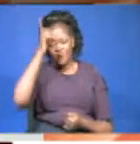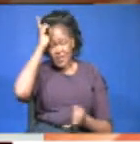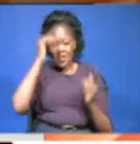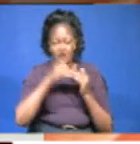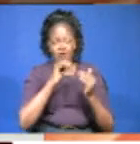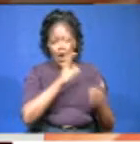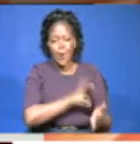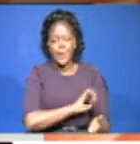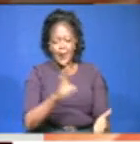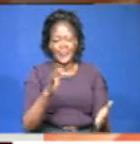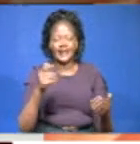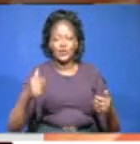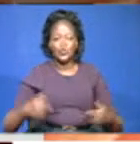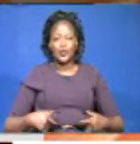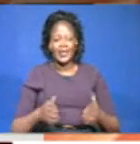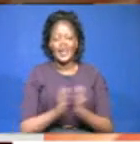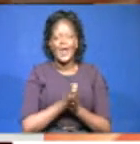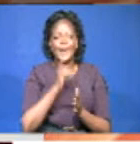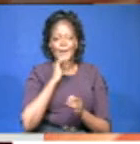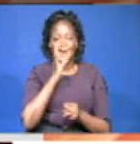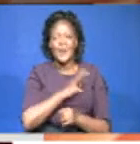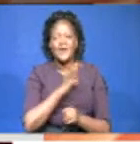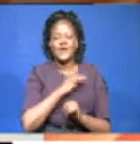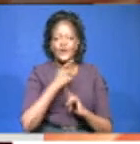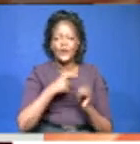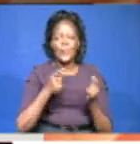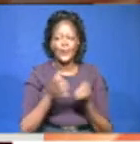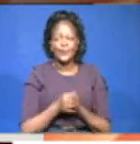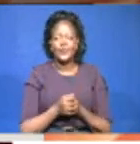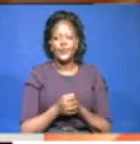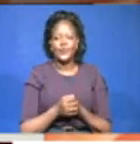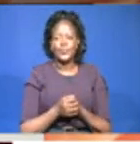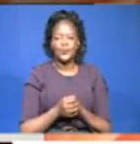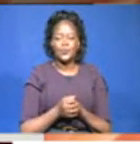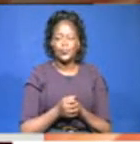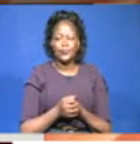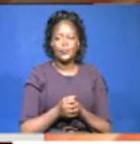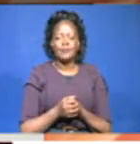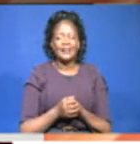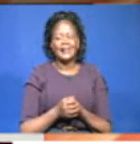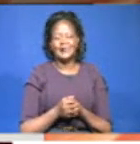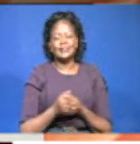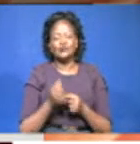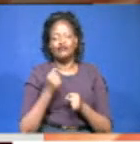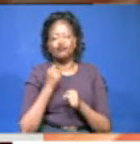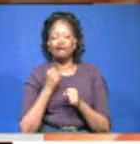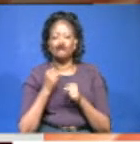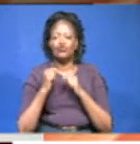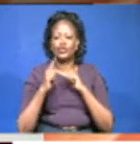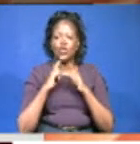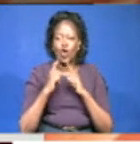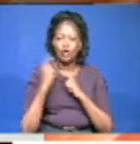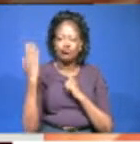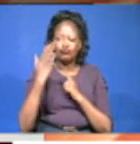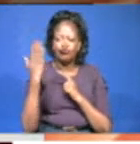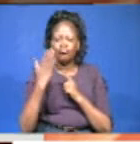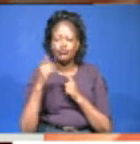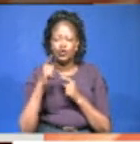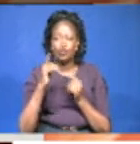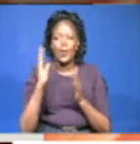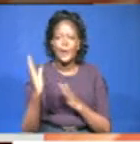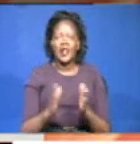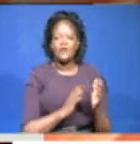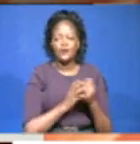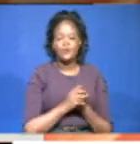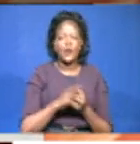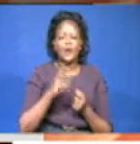teenagers and boys also benefited from expert career talk from various guests. The event was organized by Miss Humanitarian